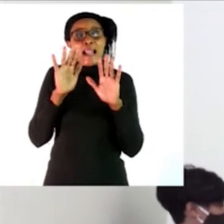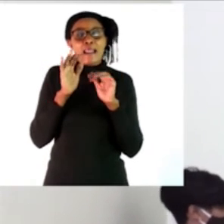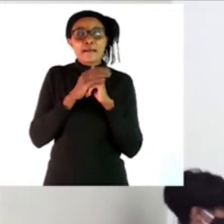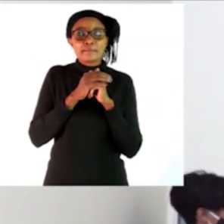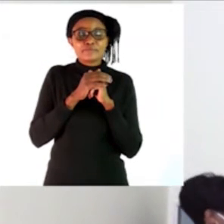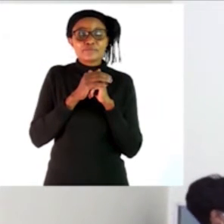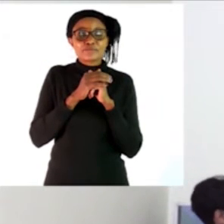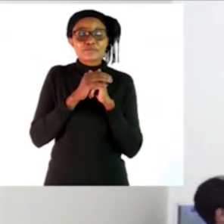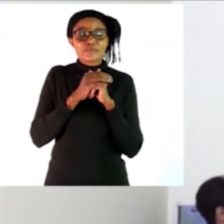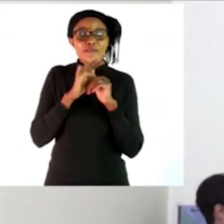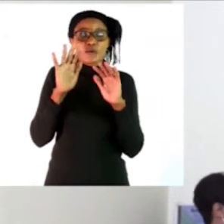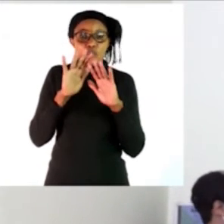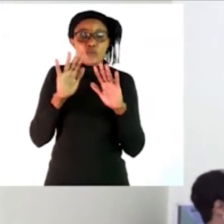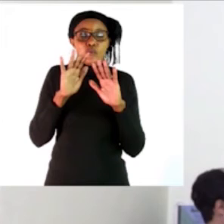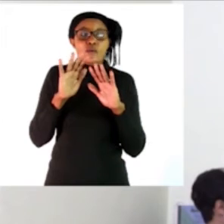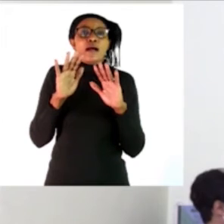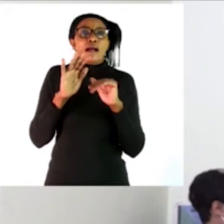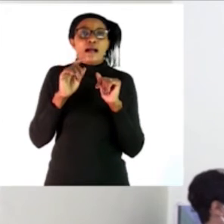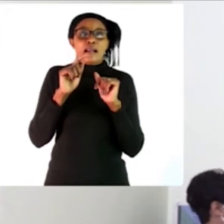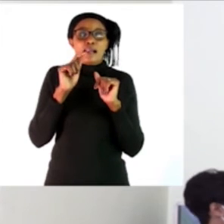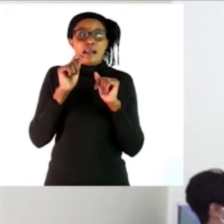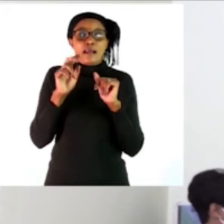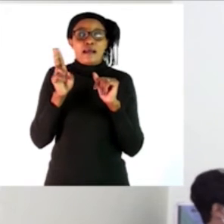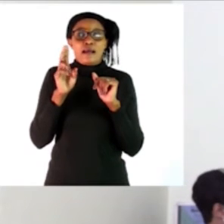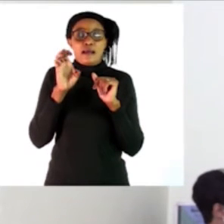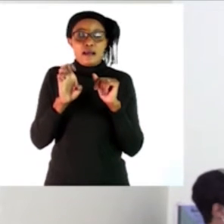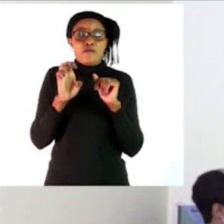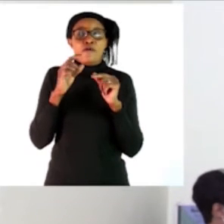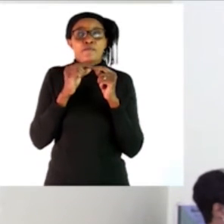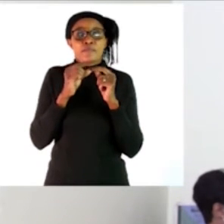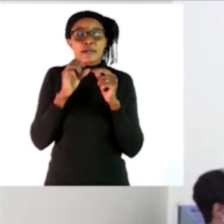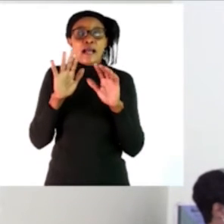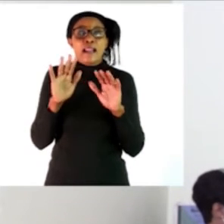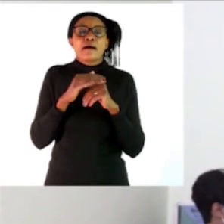Then you color it in for me pink, please. Good.